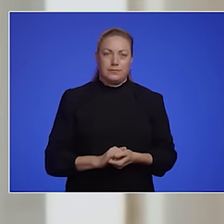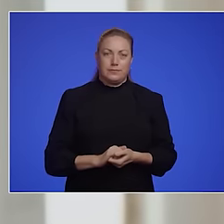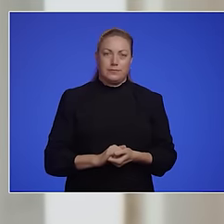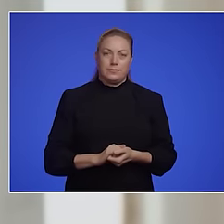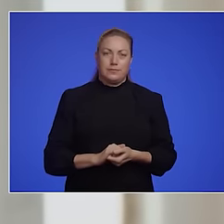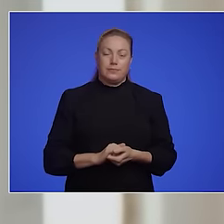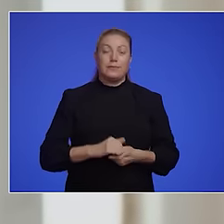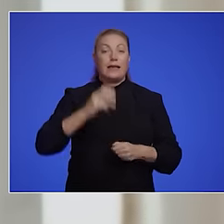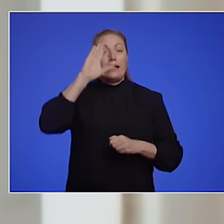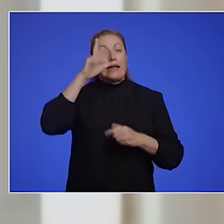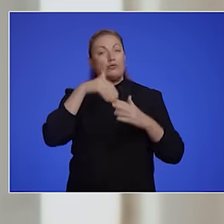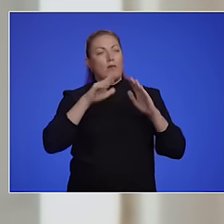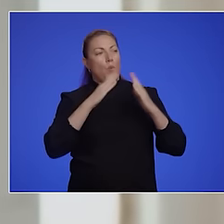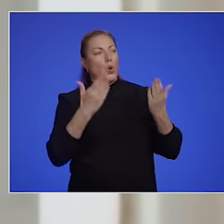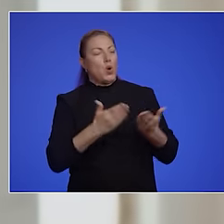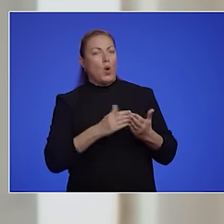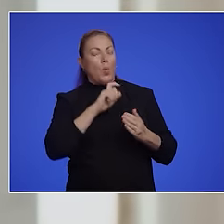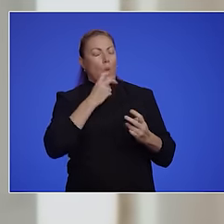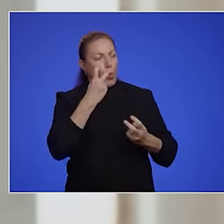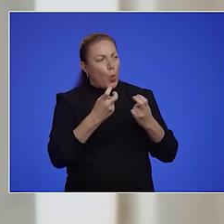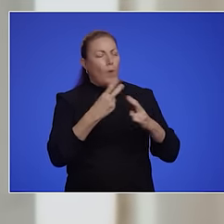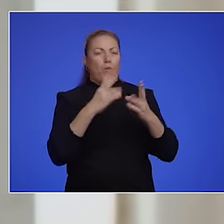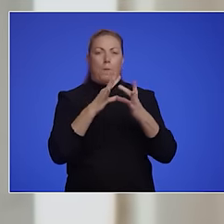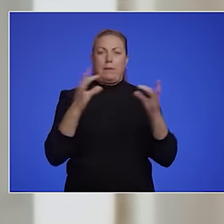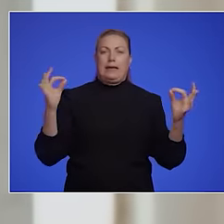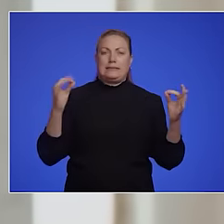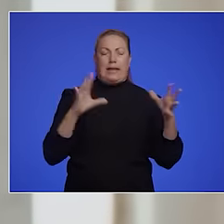That nations will seek peace and reconciliation.